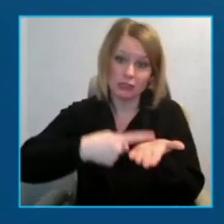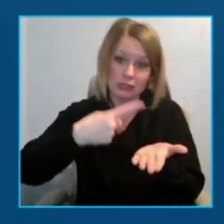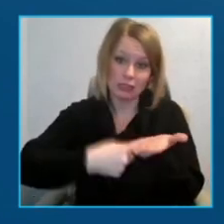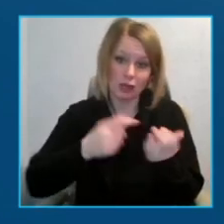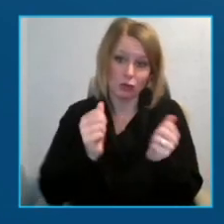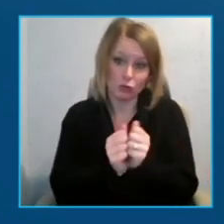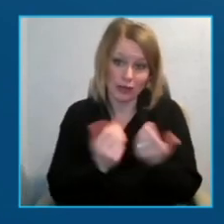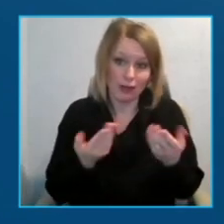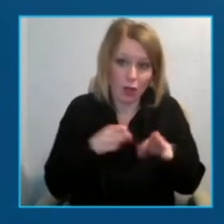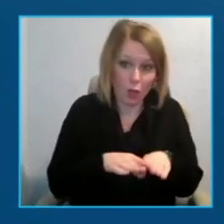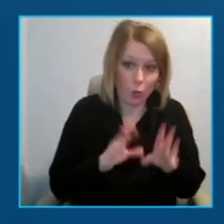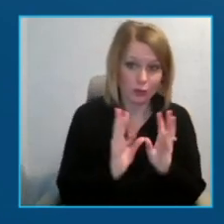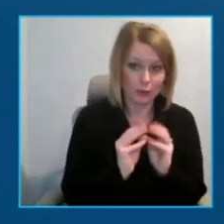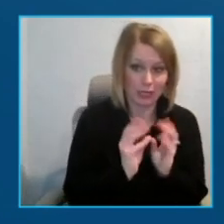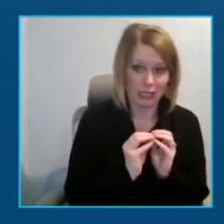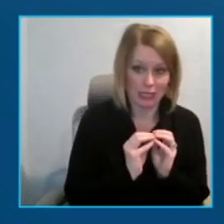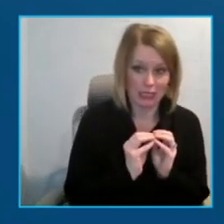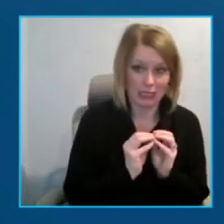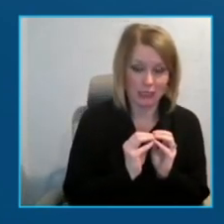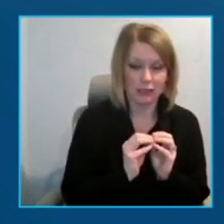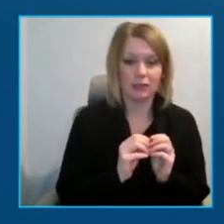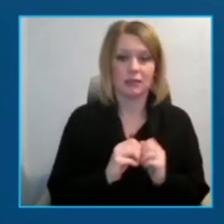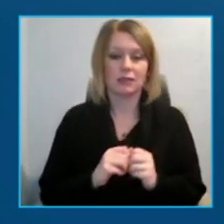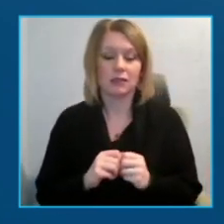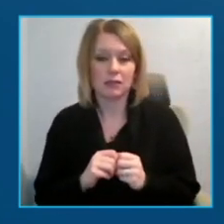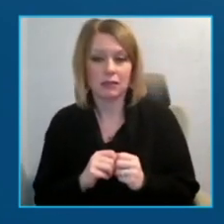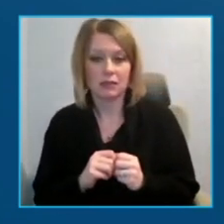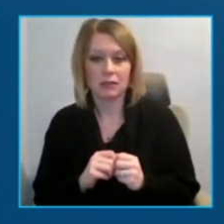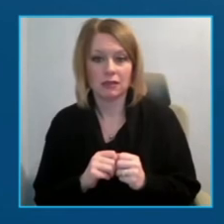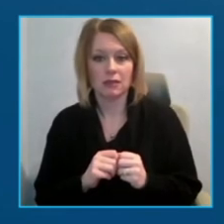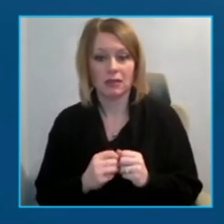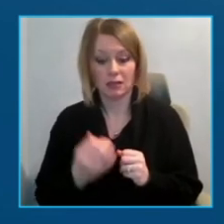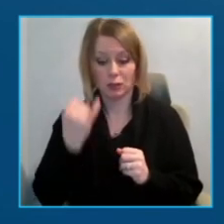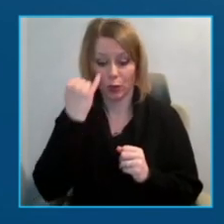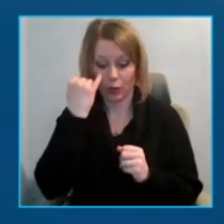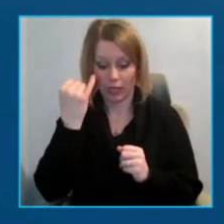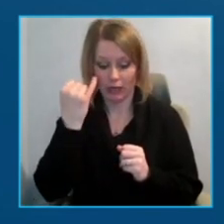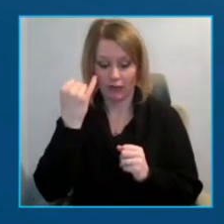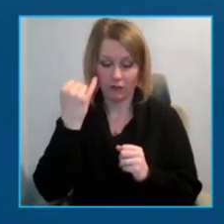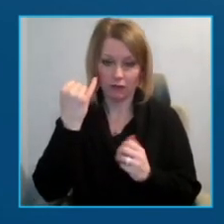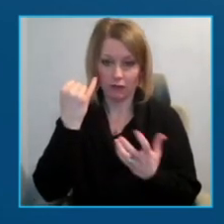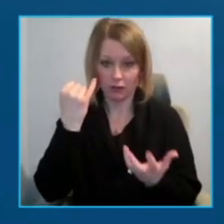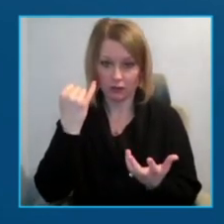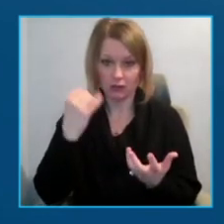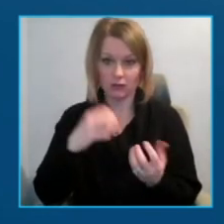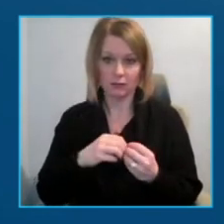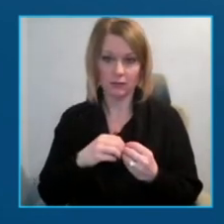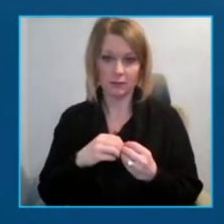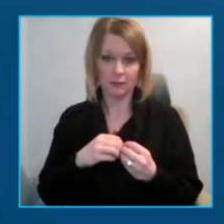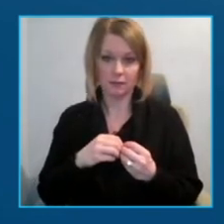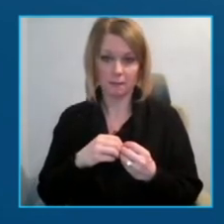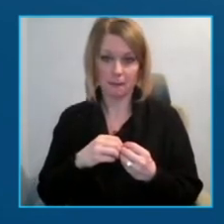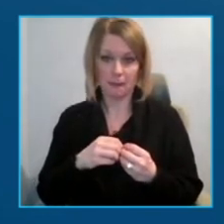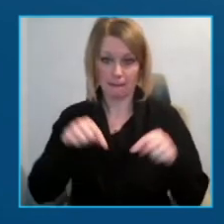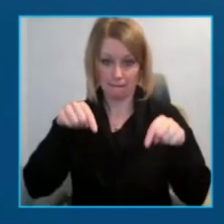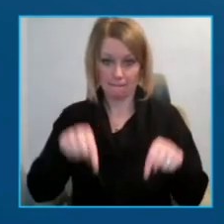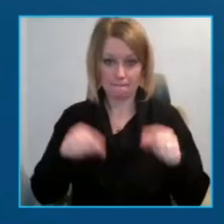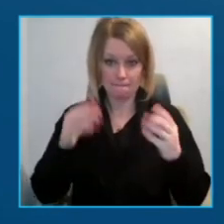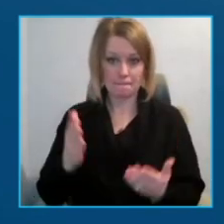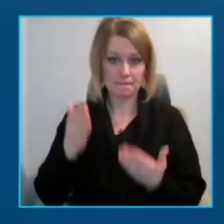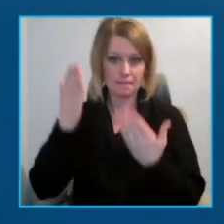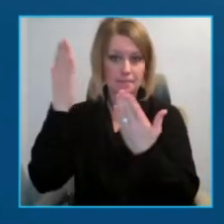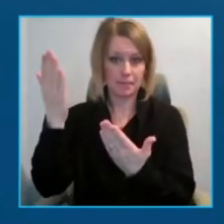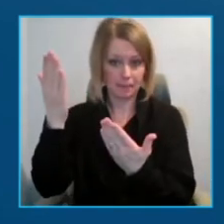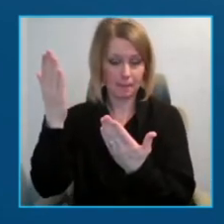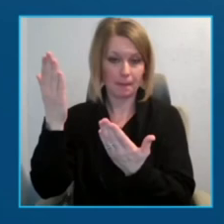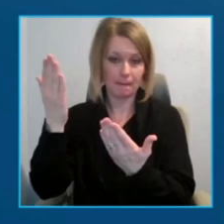quarters. So if you're saying that this proposal by the